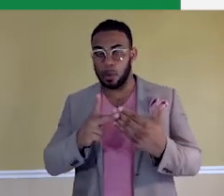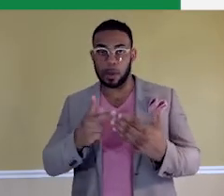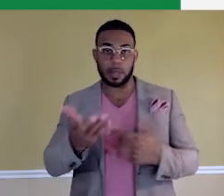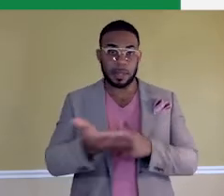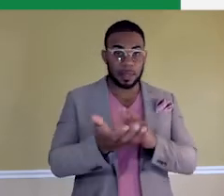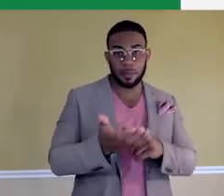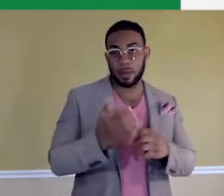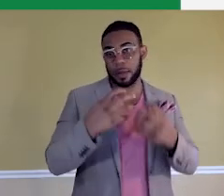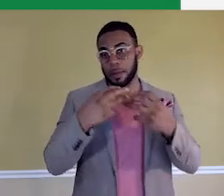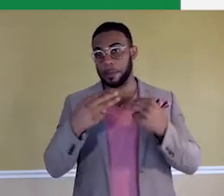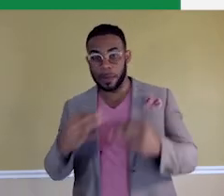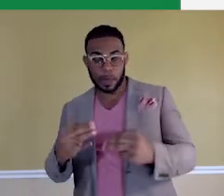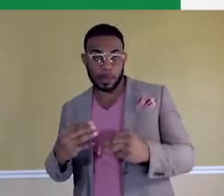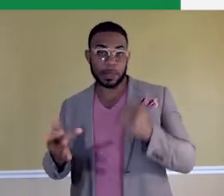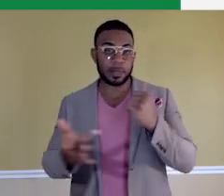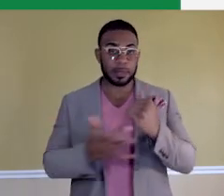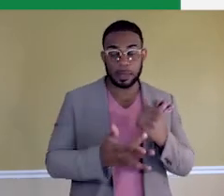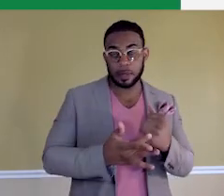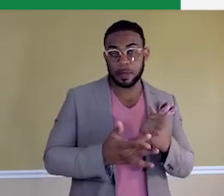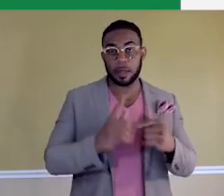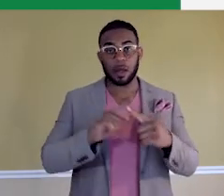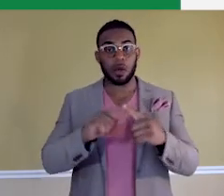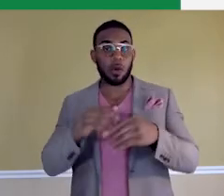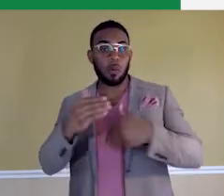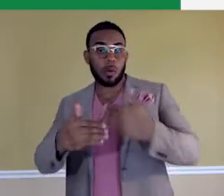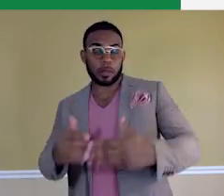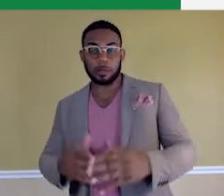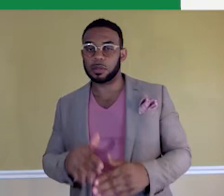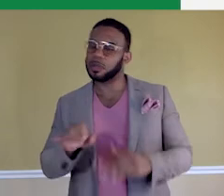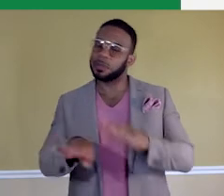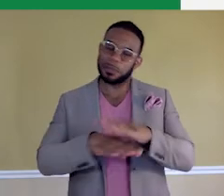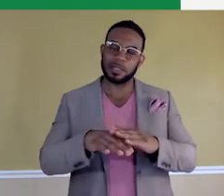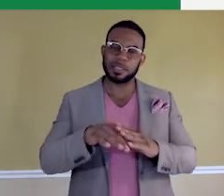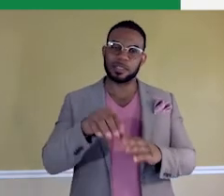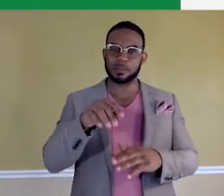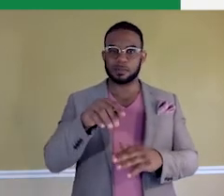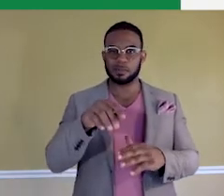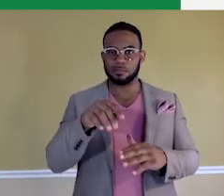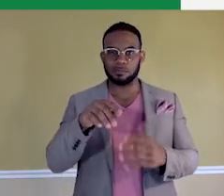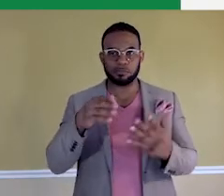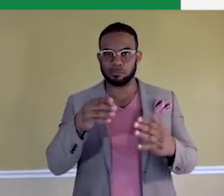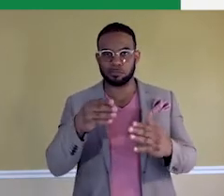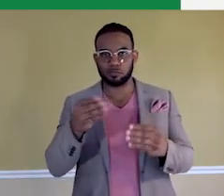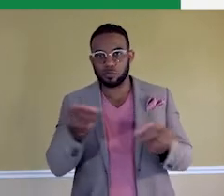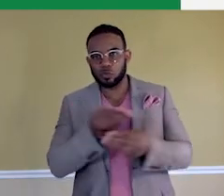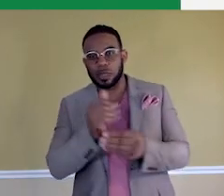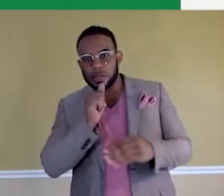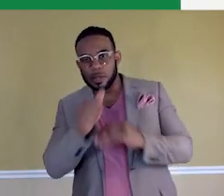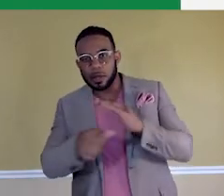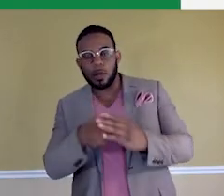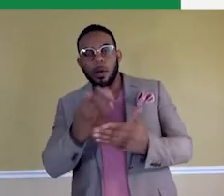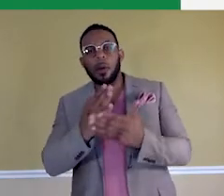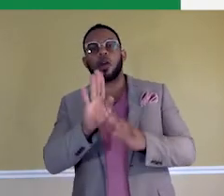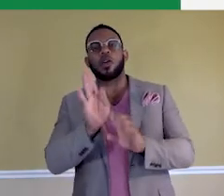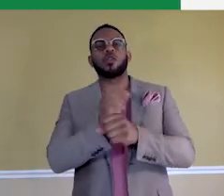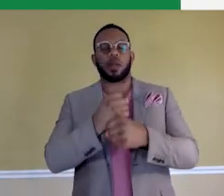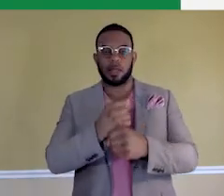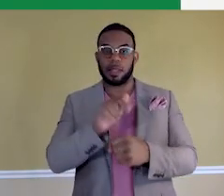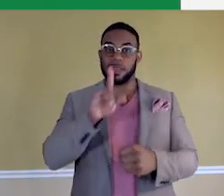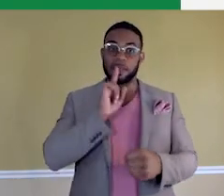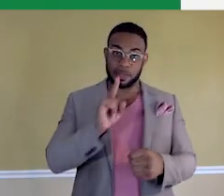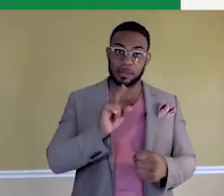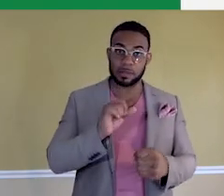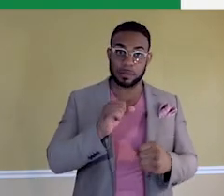device, method, technique, or process. So basically, trade secret is a very important part of your creation. This is